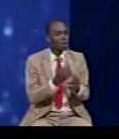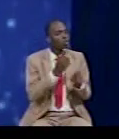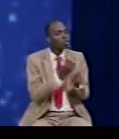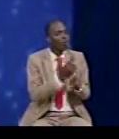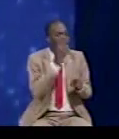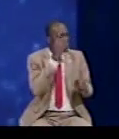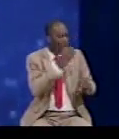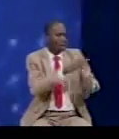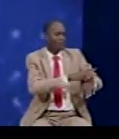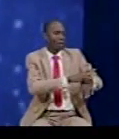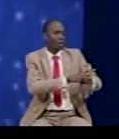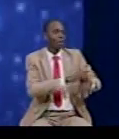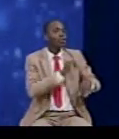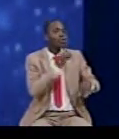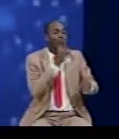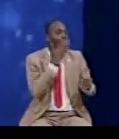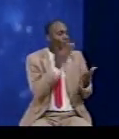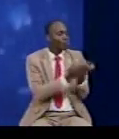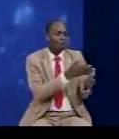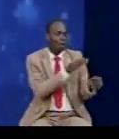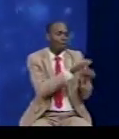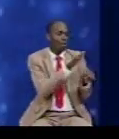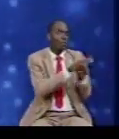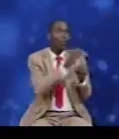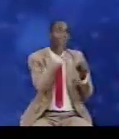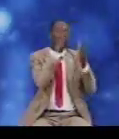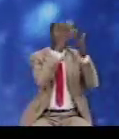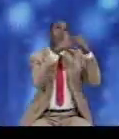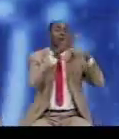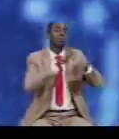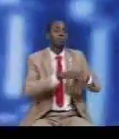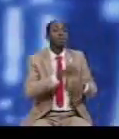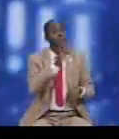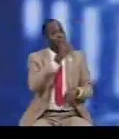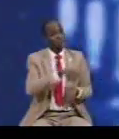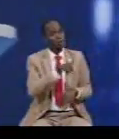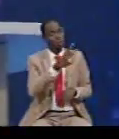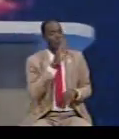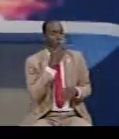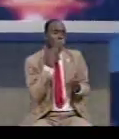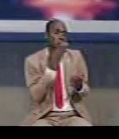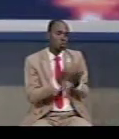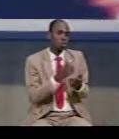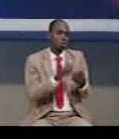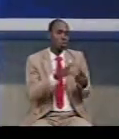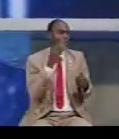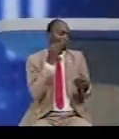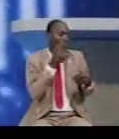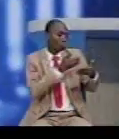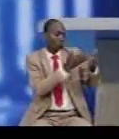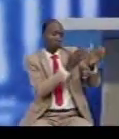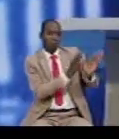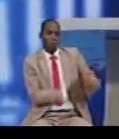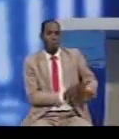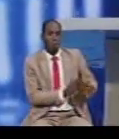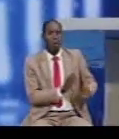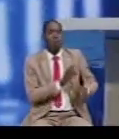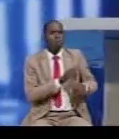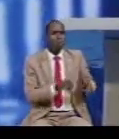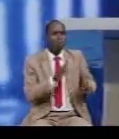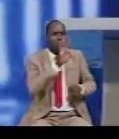but you're not good enough for heaven. You're good to your neighbors, but your neighbors do not see